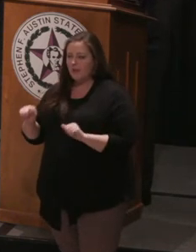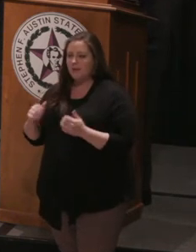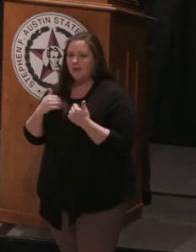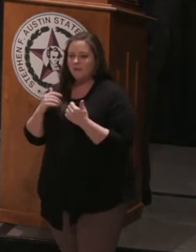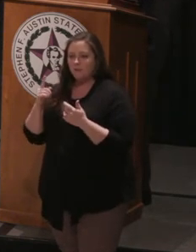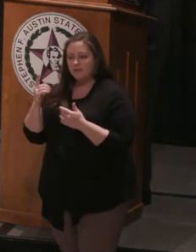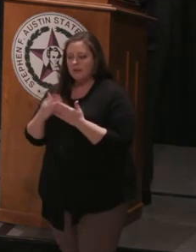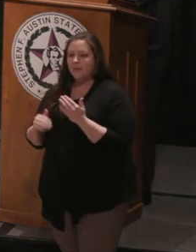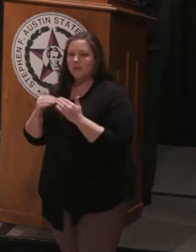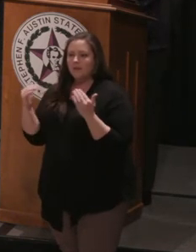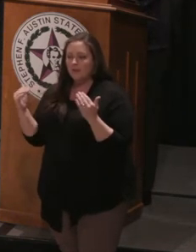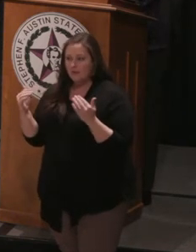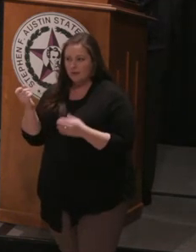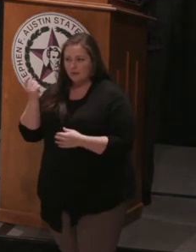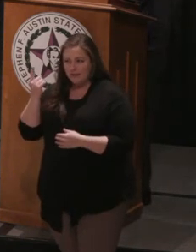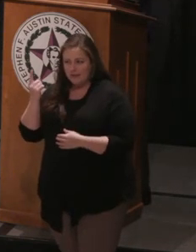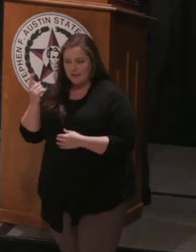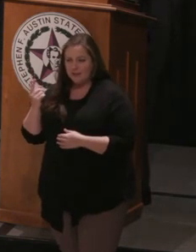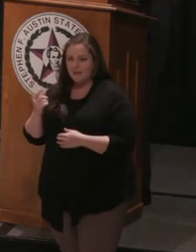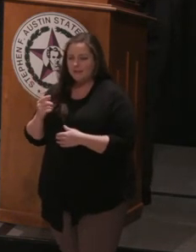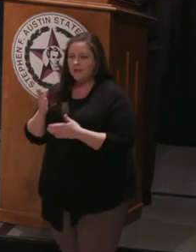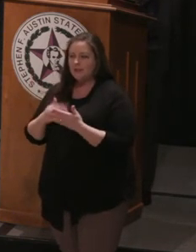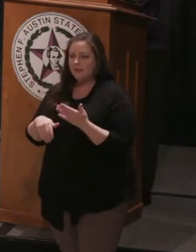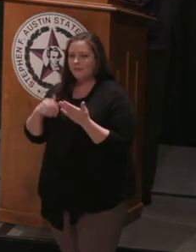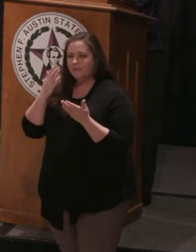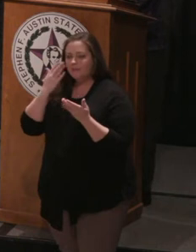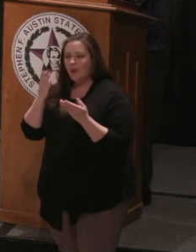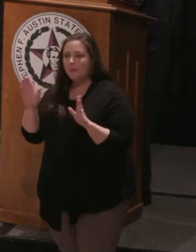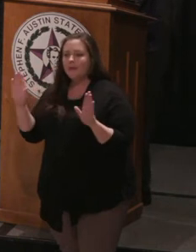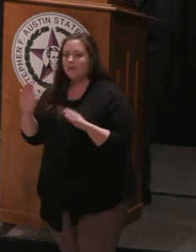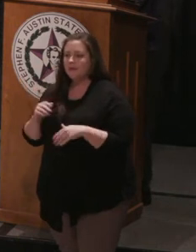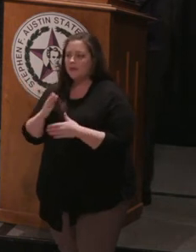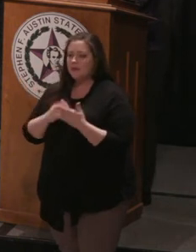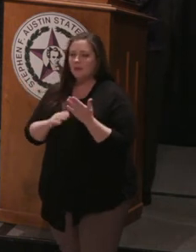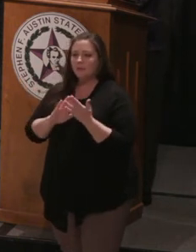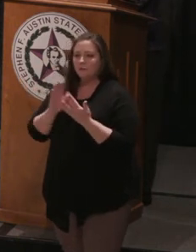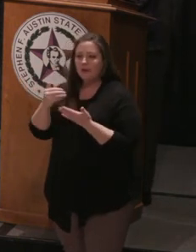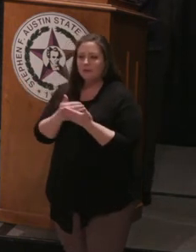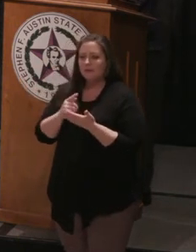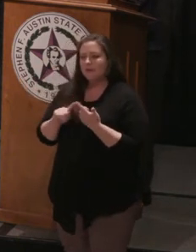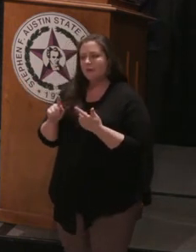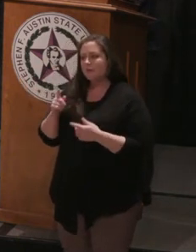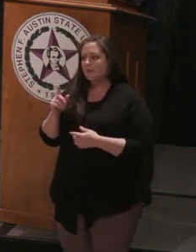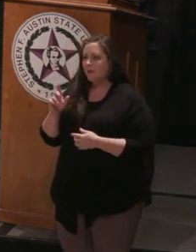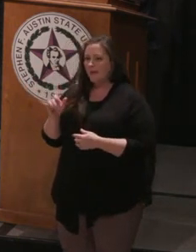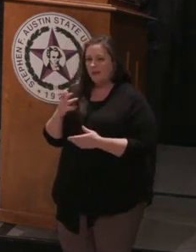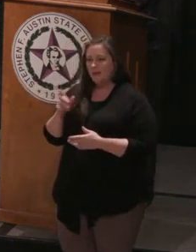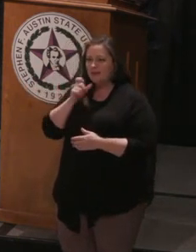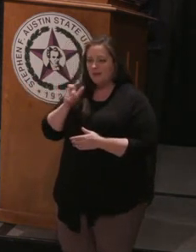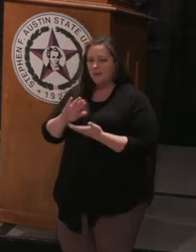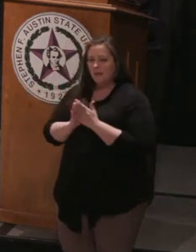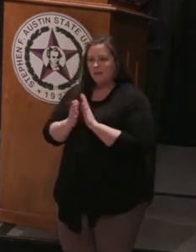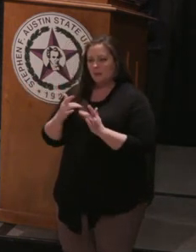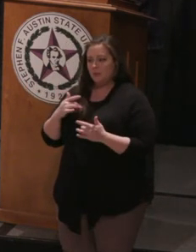a level of understanding, openness, and transparency so we aren't concerned